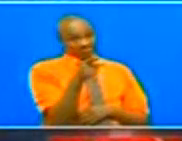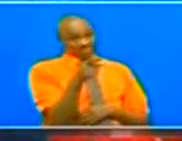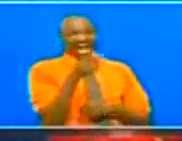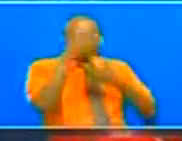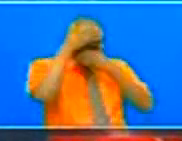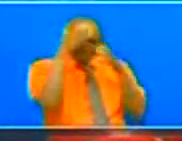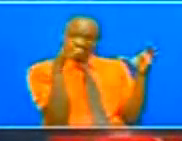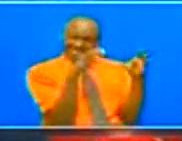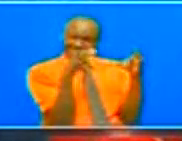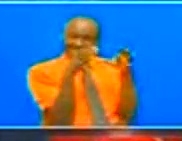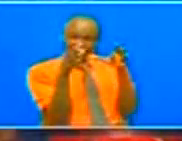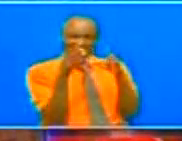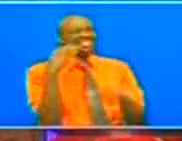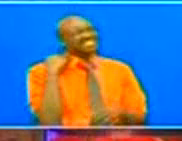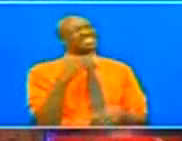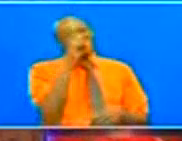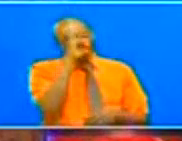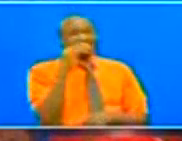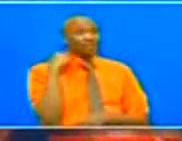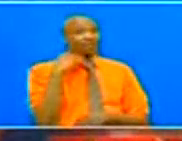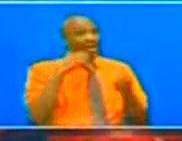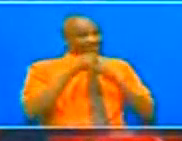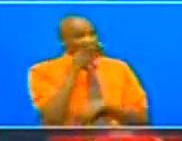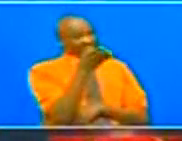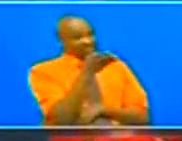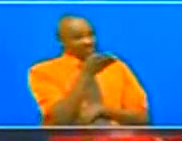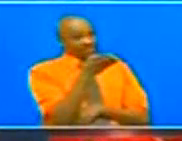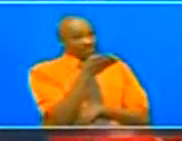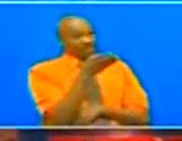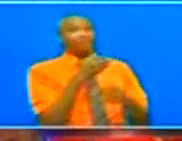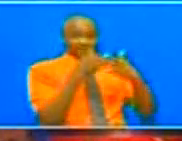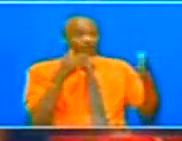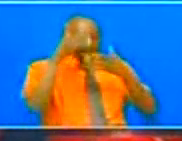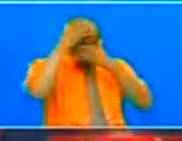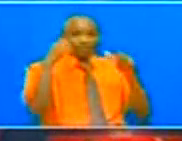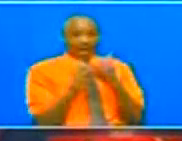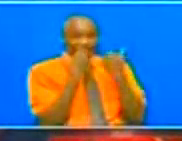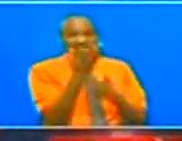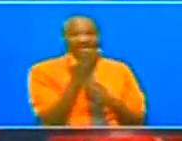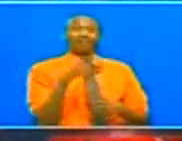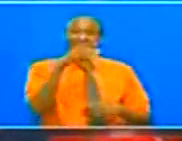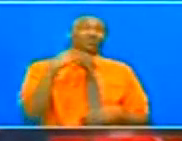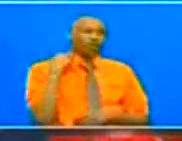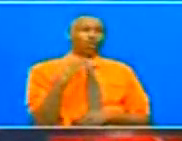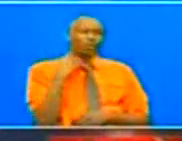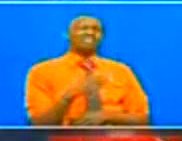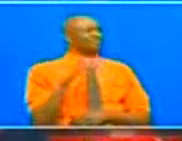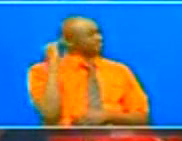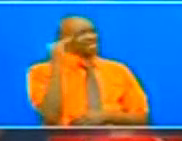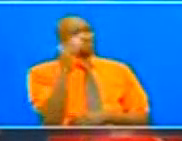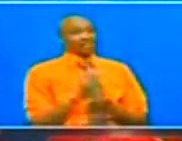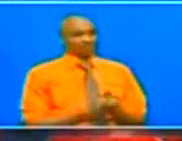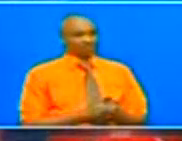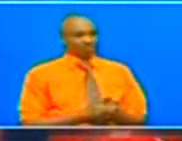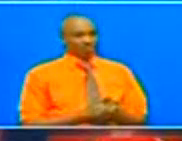there's serious criminal activity going on. Even before Al-Shabaab came to board, banditry. And these have been, there are a